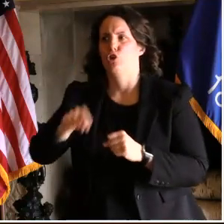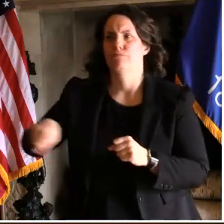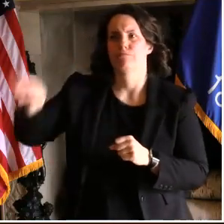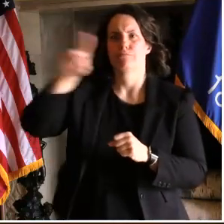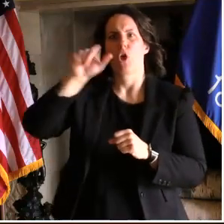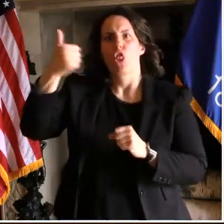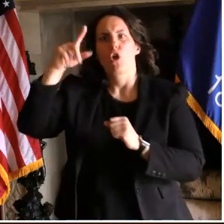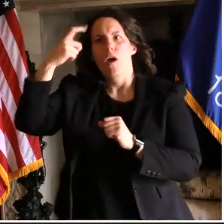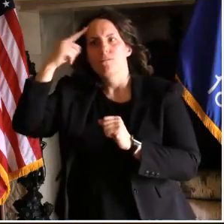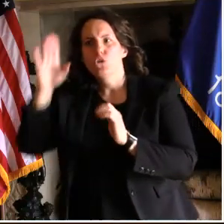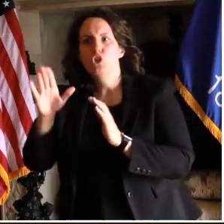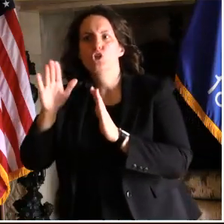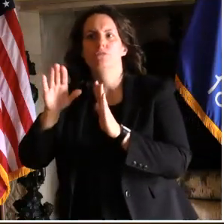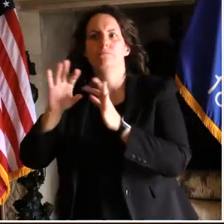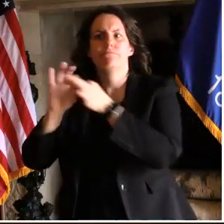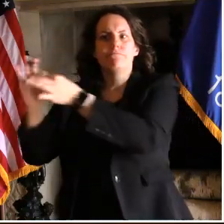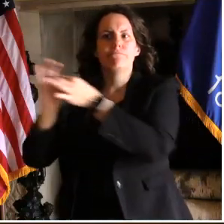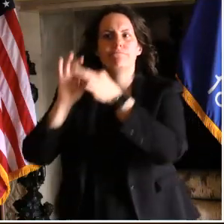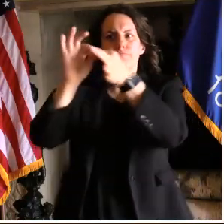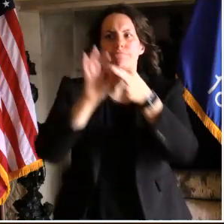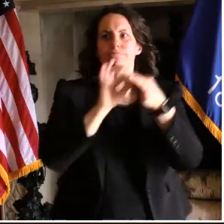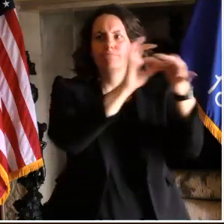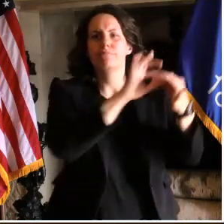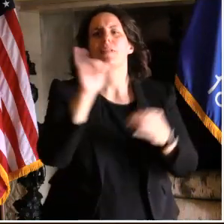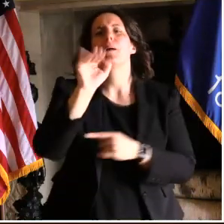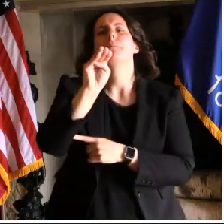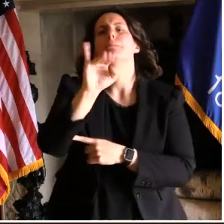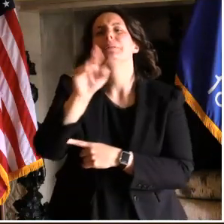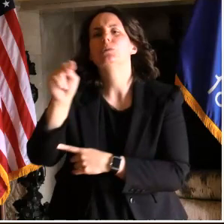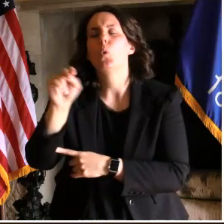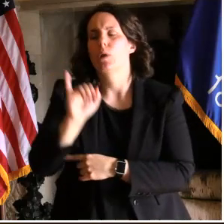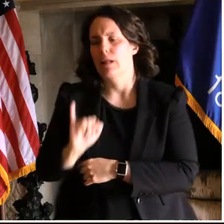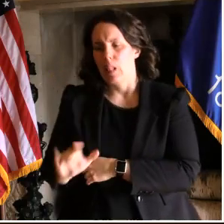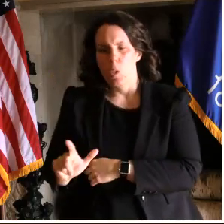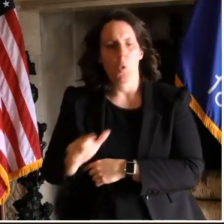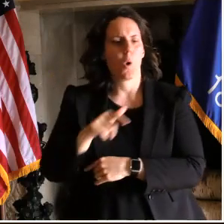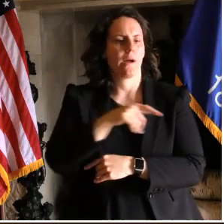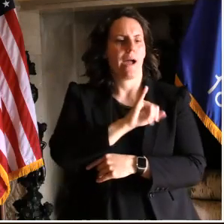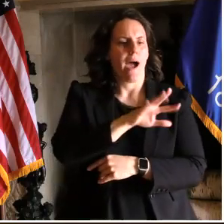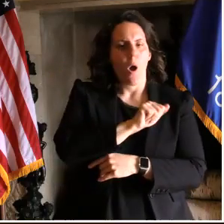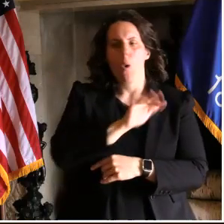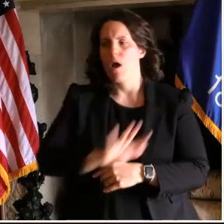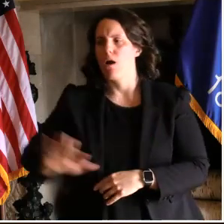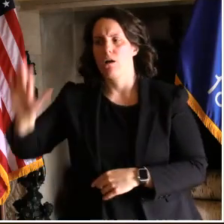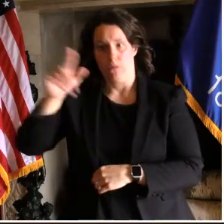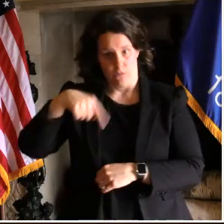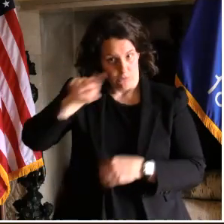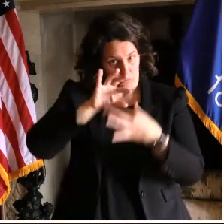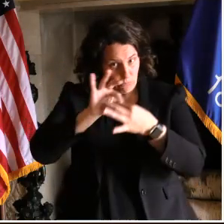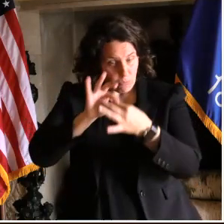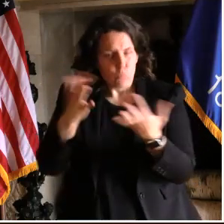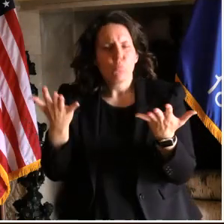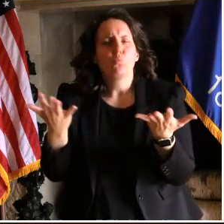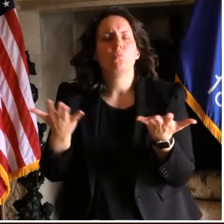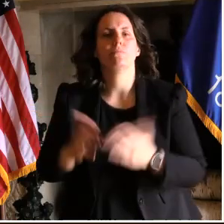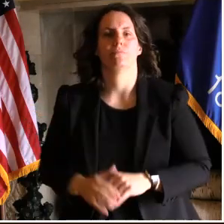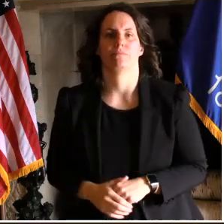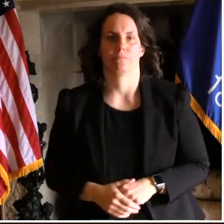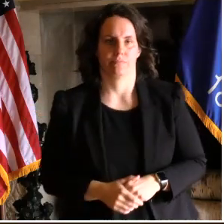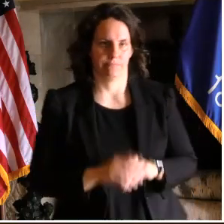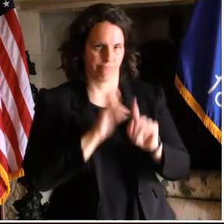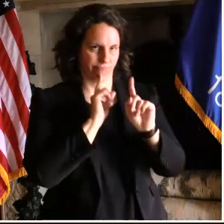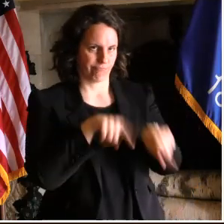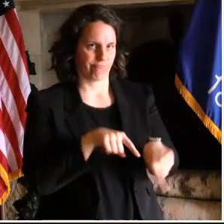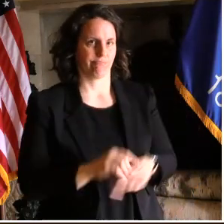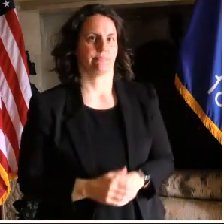Minnesota, Illinois, Michigan? In particular, I'm on regular communication with